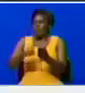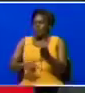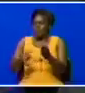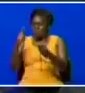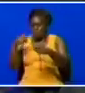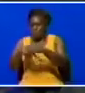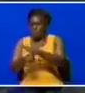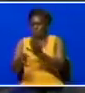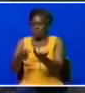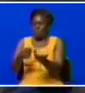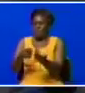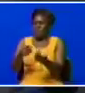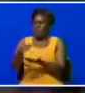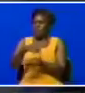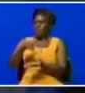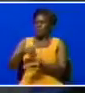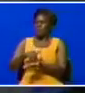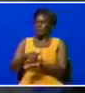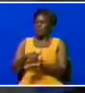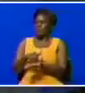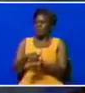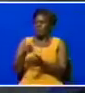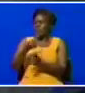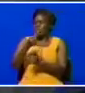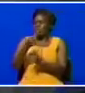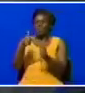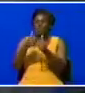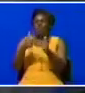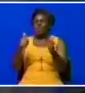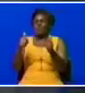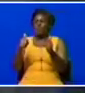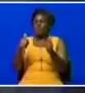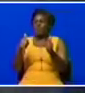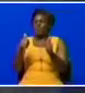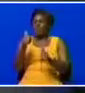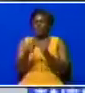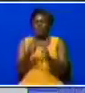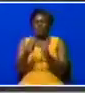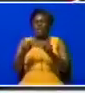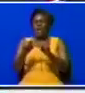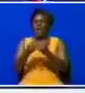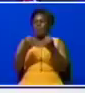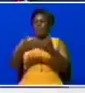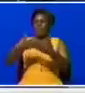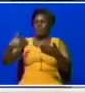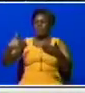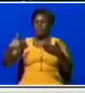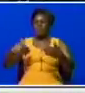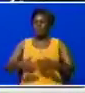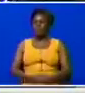tallying center. What were some of the objections raised? And there was a meeting, we are told, that happened before. Ali, if you could just stand this